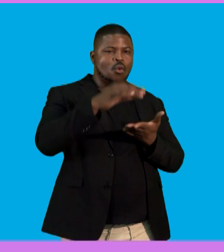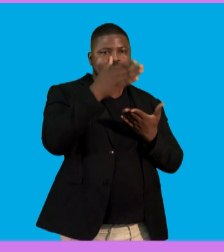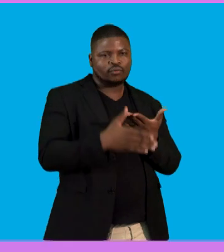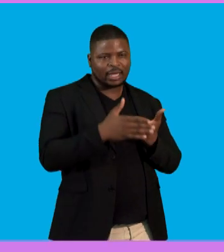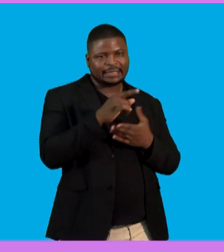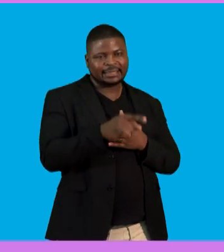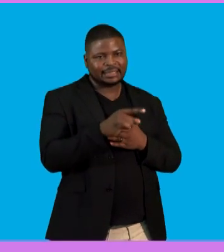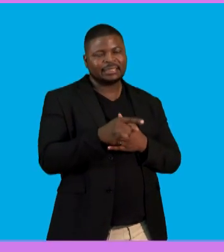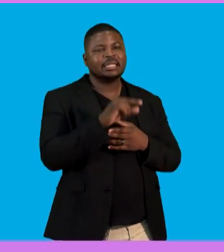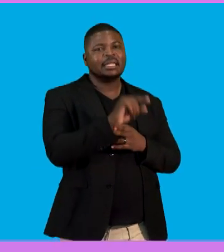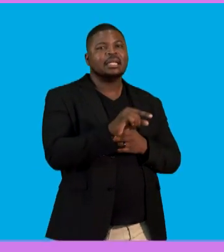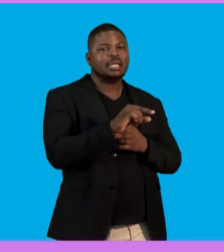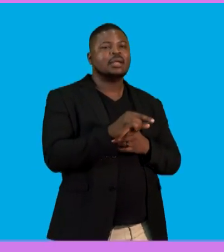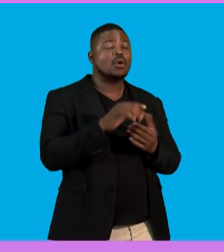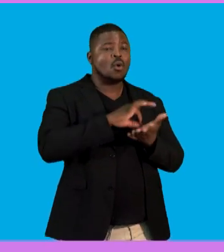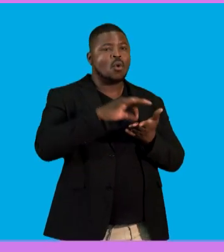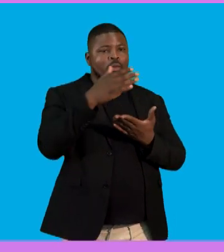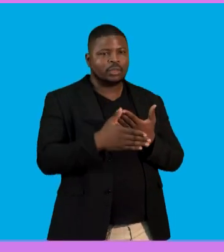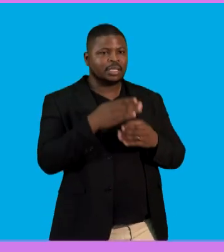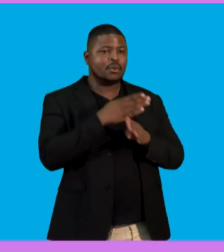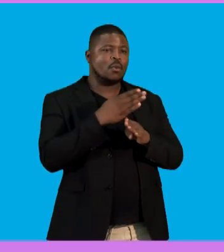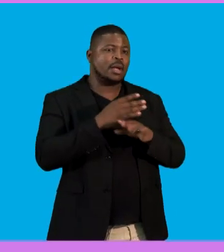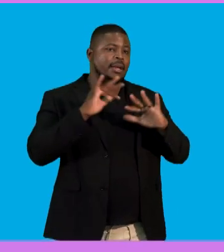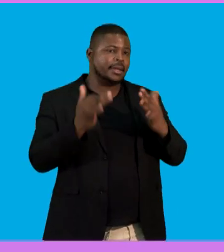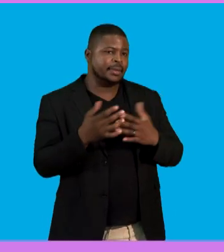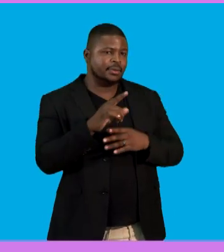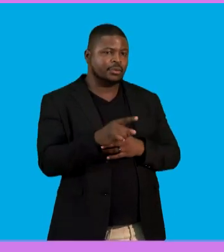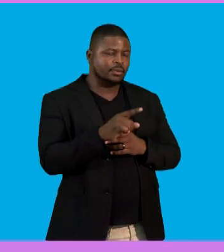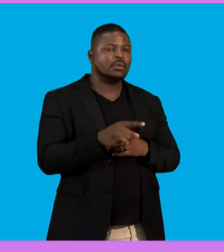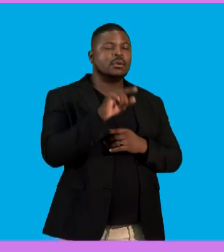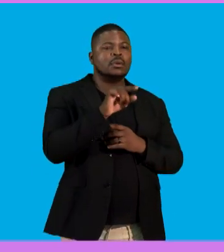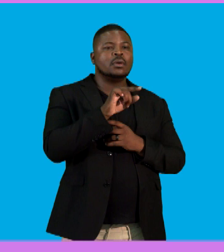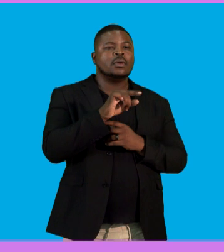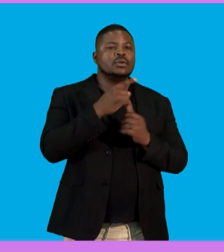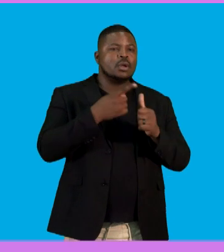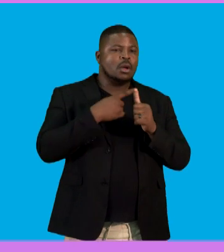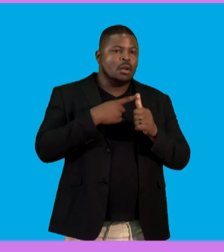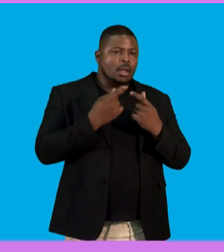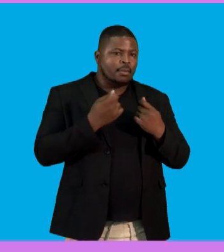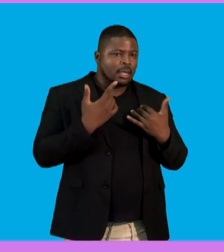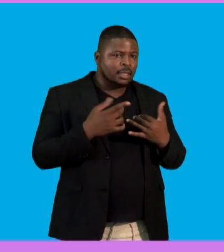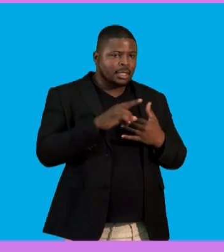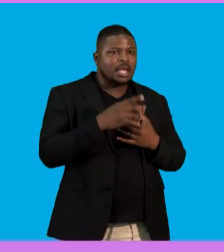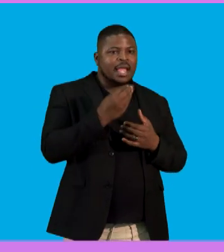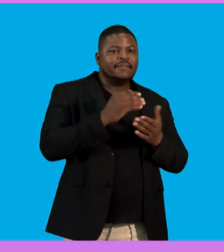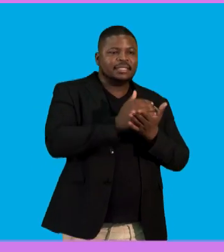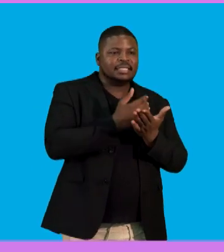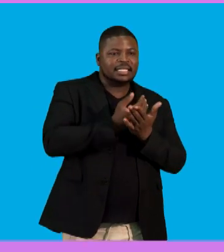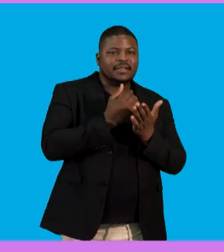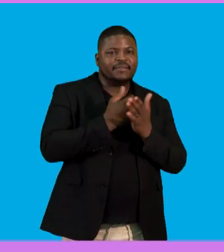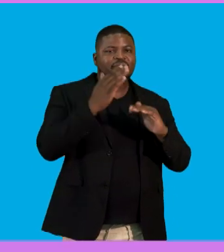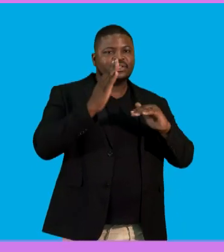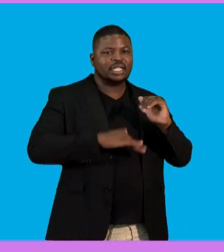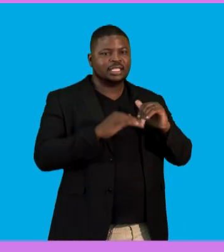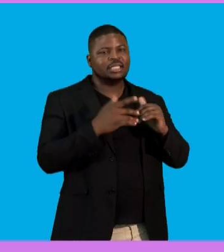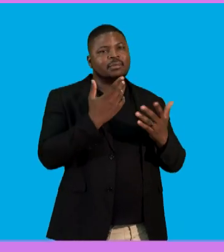structure. With a contract billing structure, the cost to calculate now the amount that will be needed, we have your service charge, which is